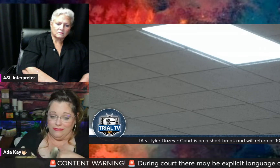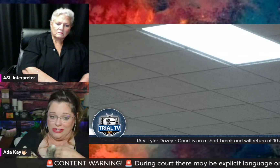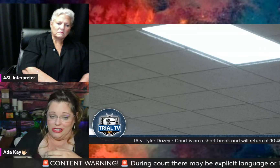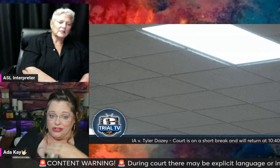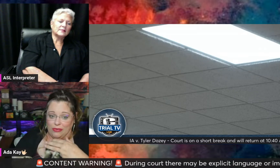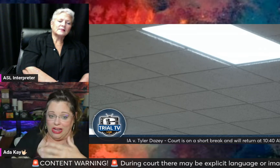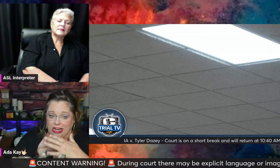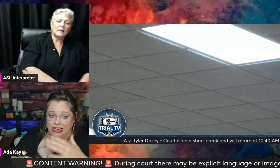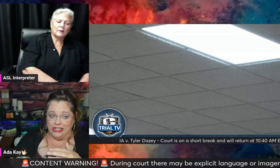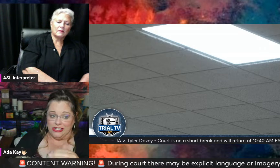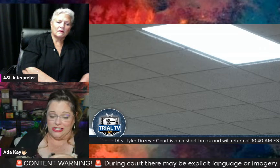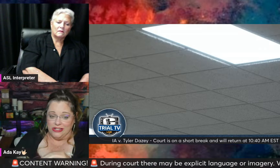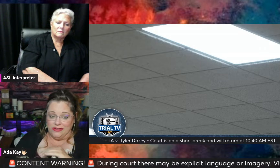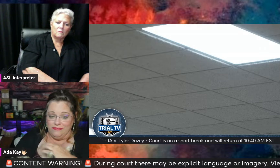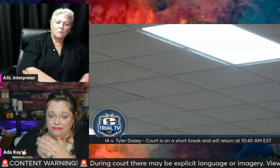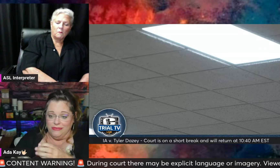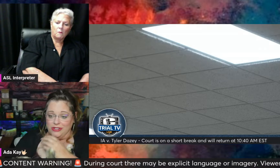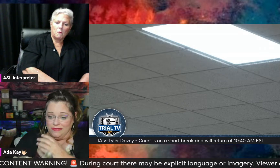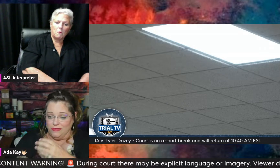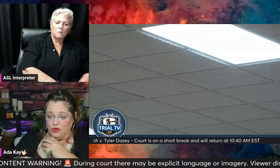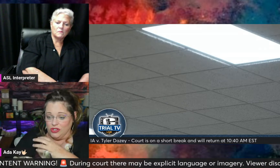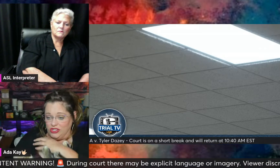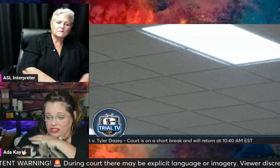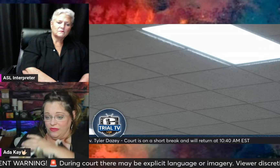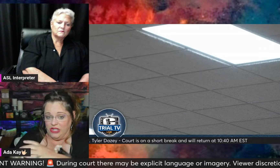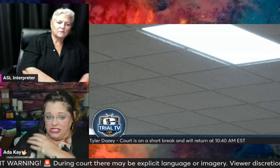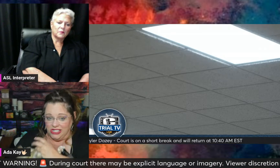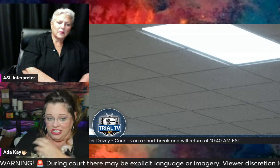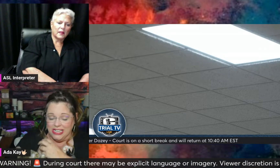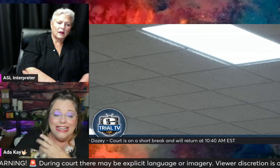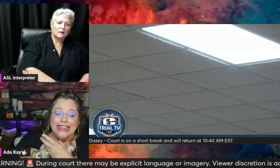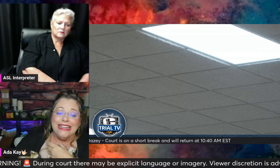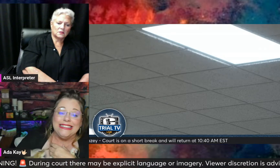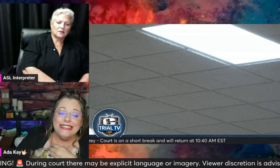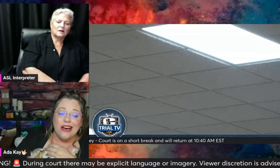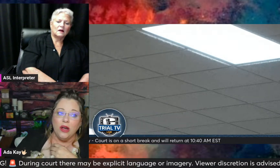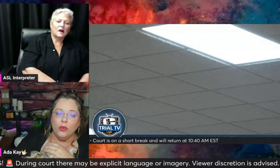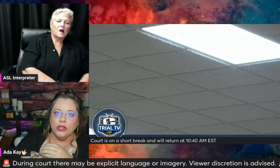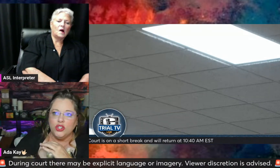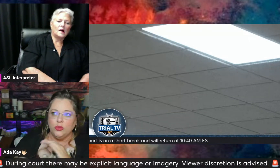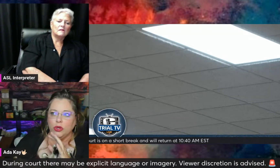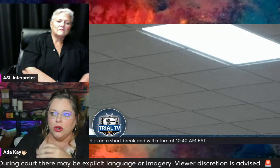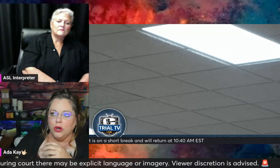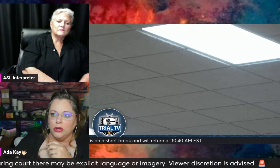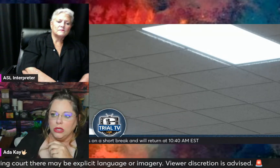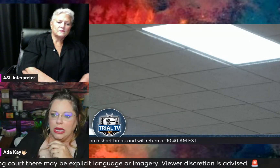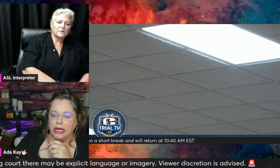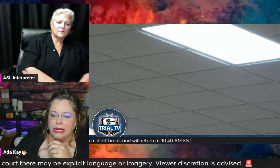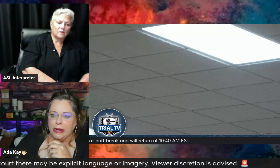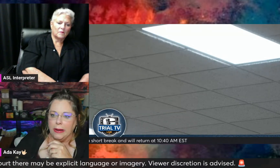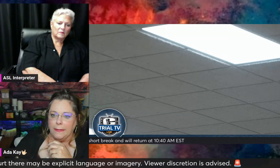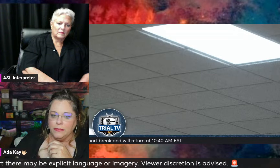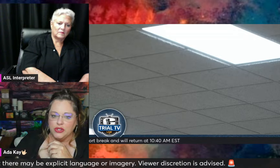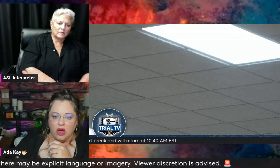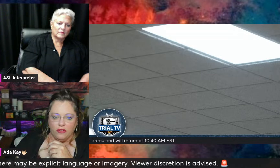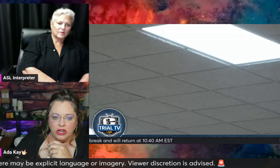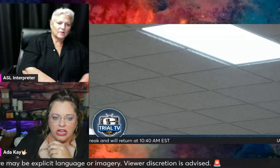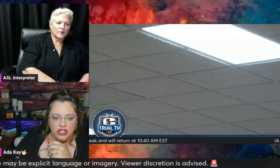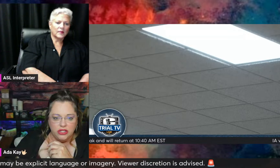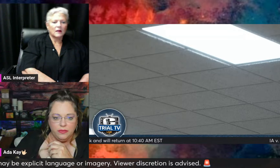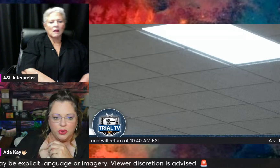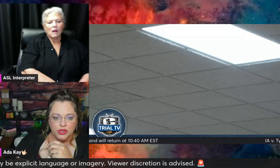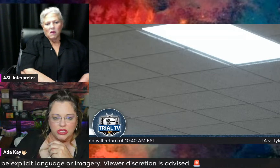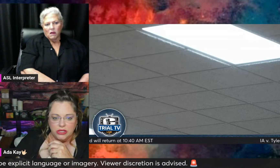because he doesn't recognize the court system, basically. He's not what you would call a